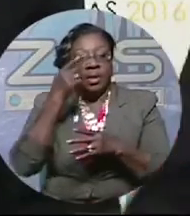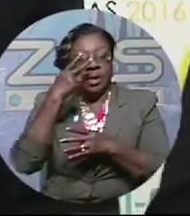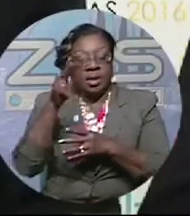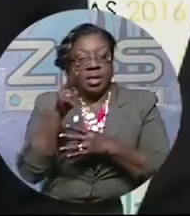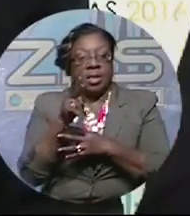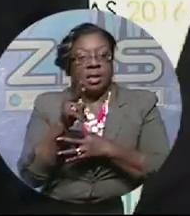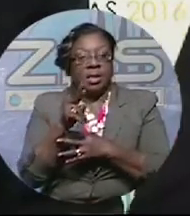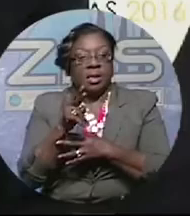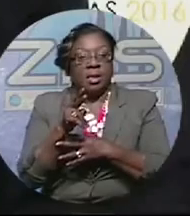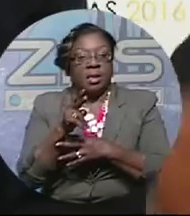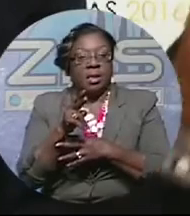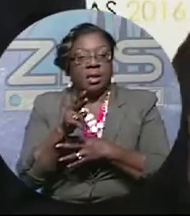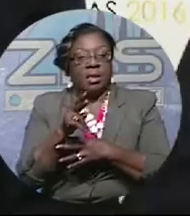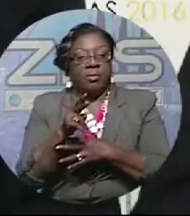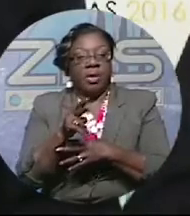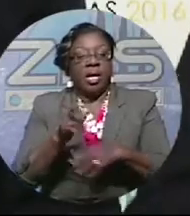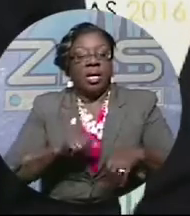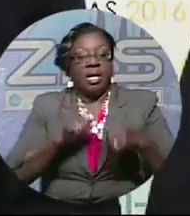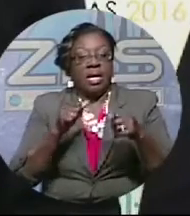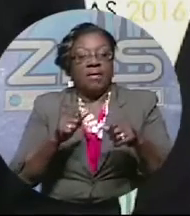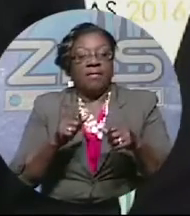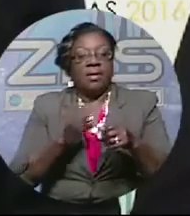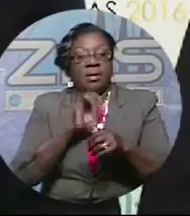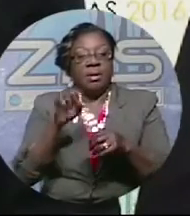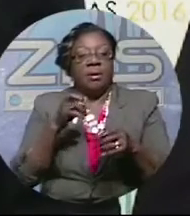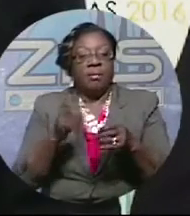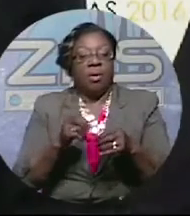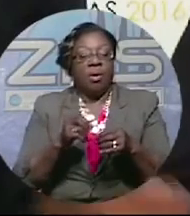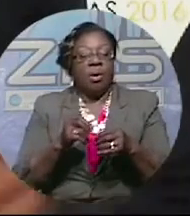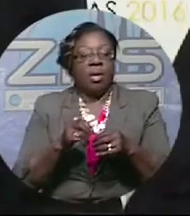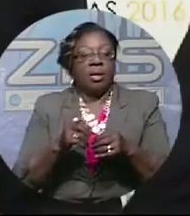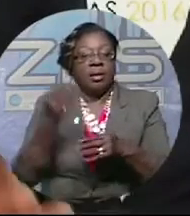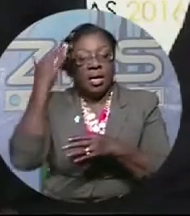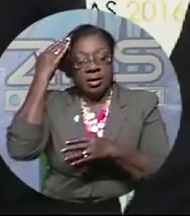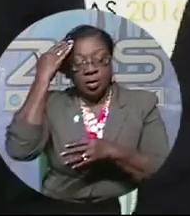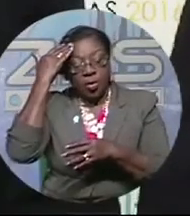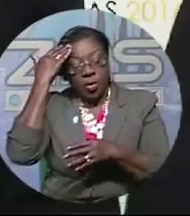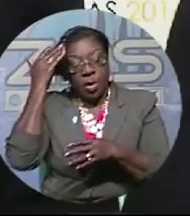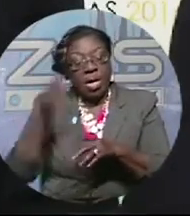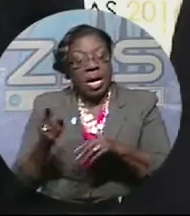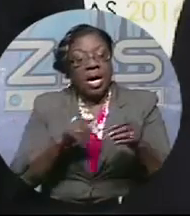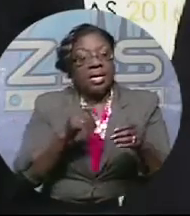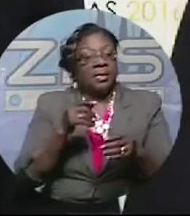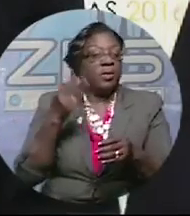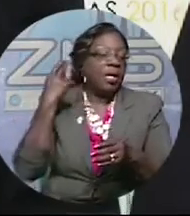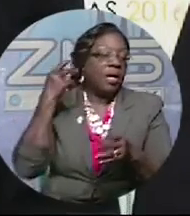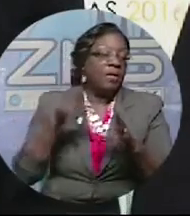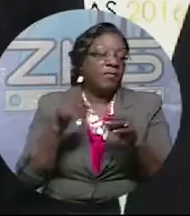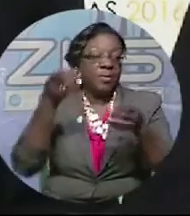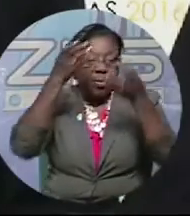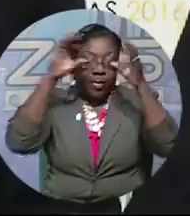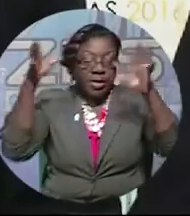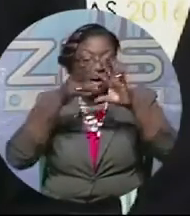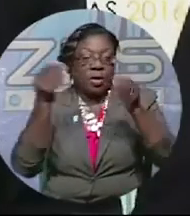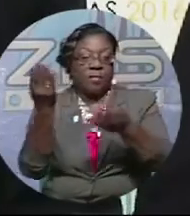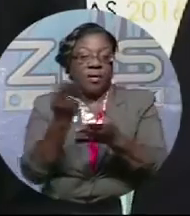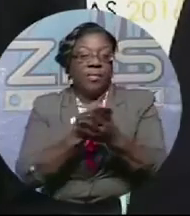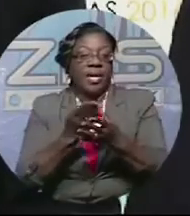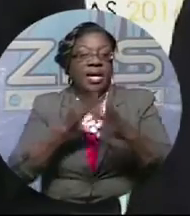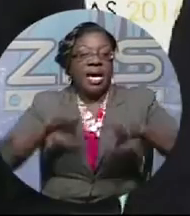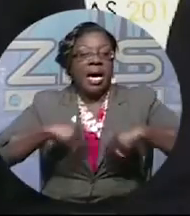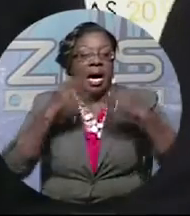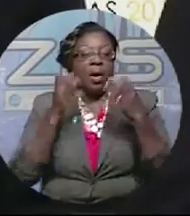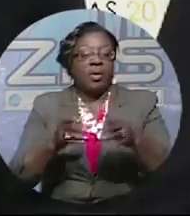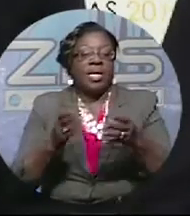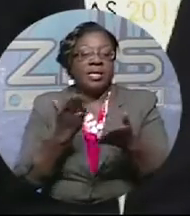the merit of it. We are even more encouraged to know, as we heard from the president of the bank, how could something so beautiful that